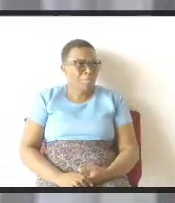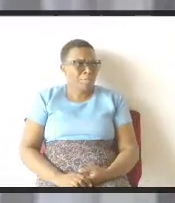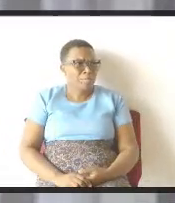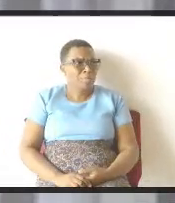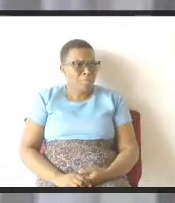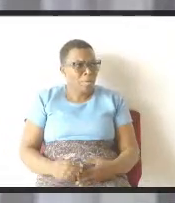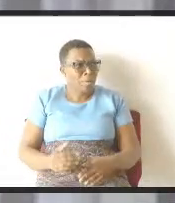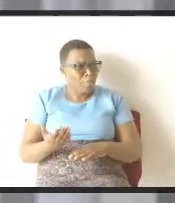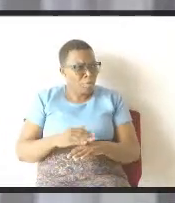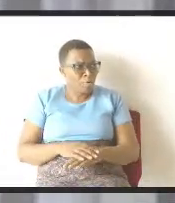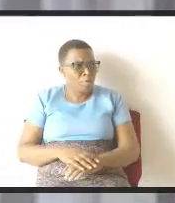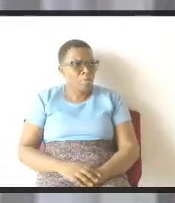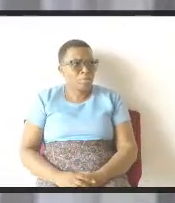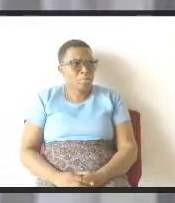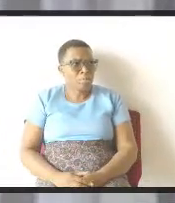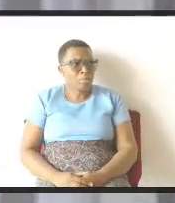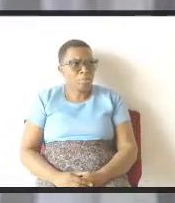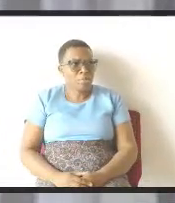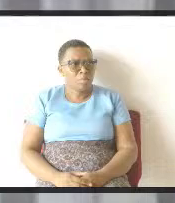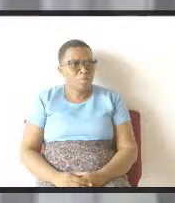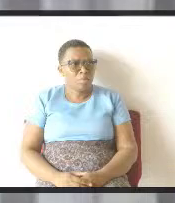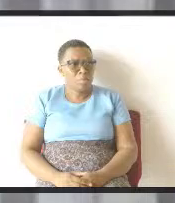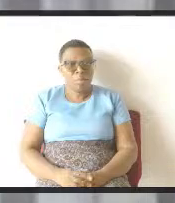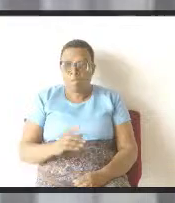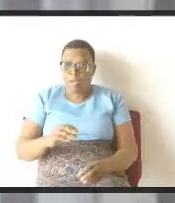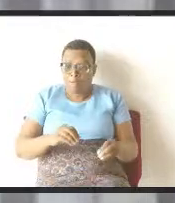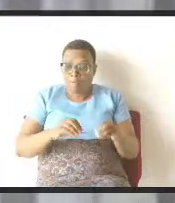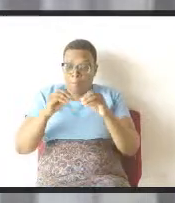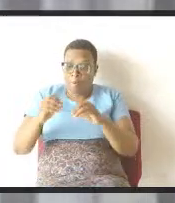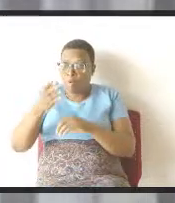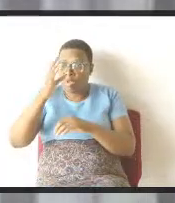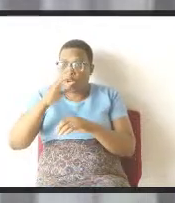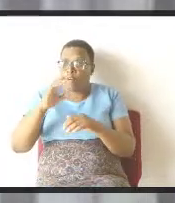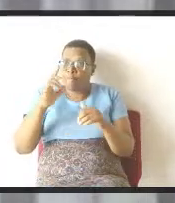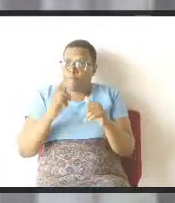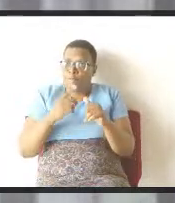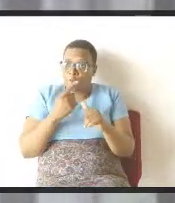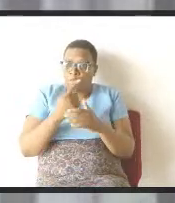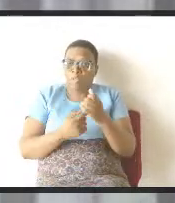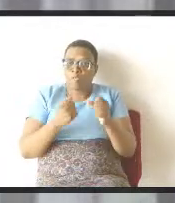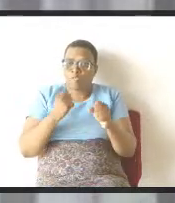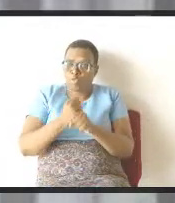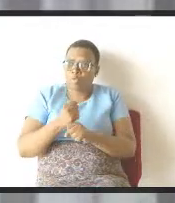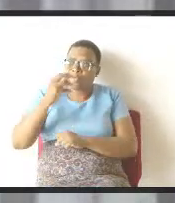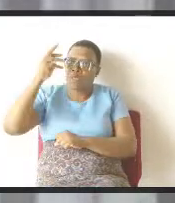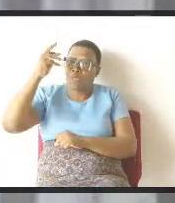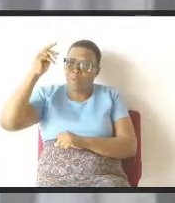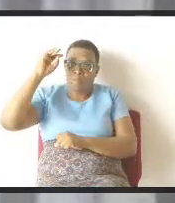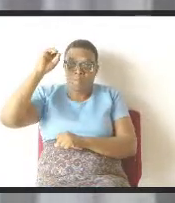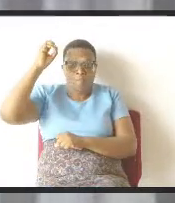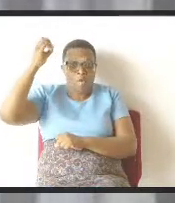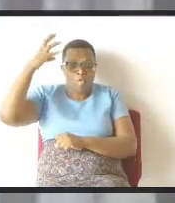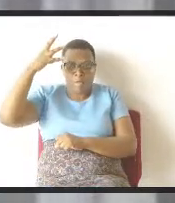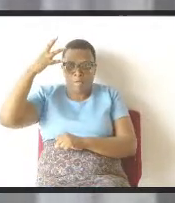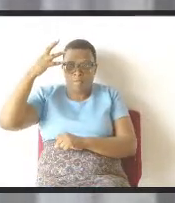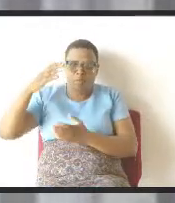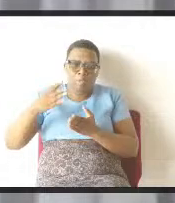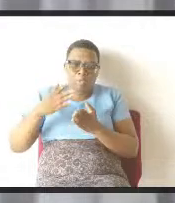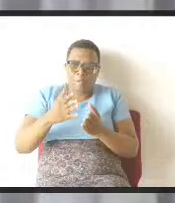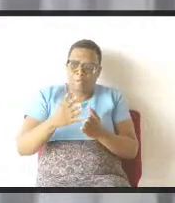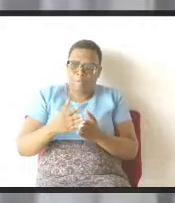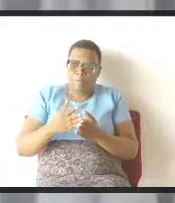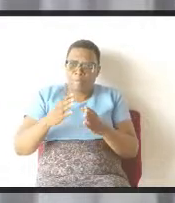put God first, and I have to trust him for grace to see me